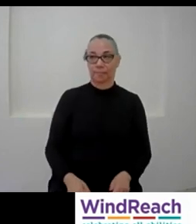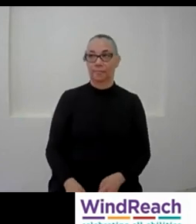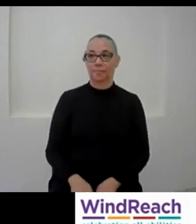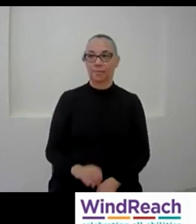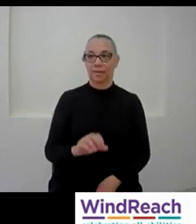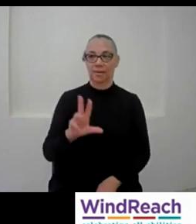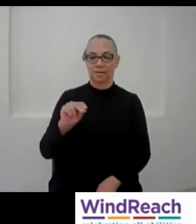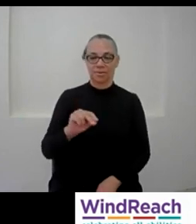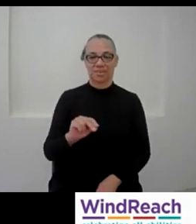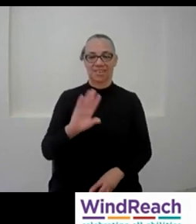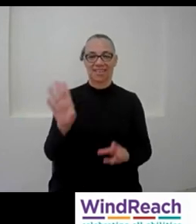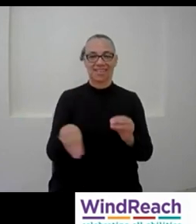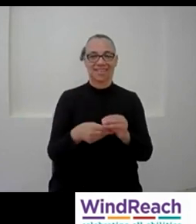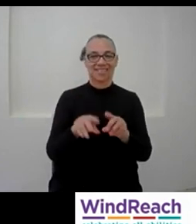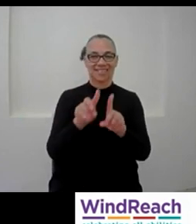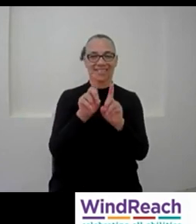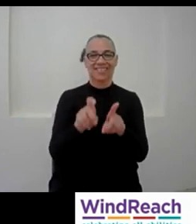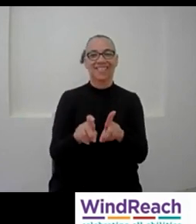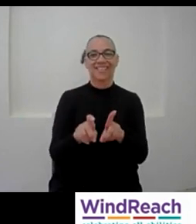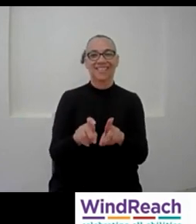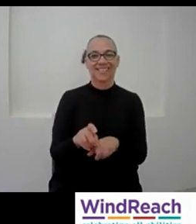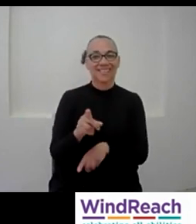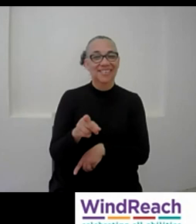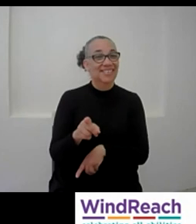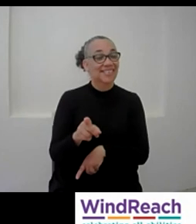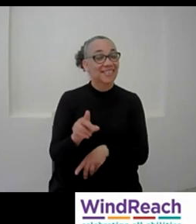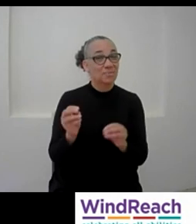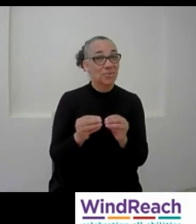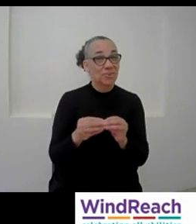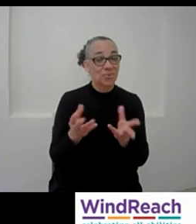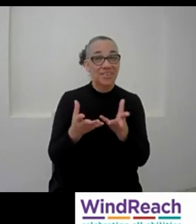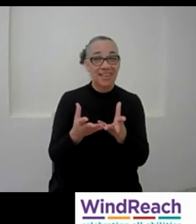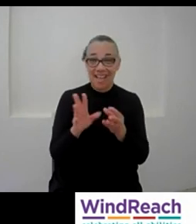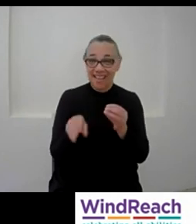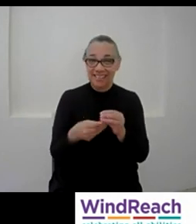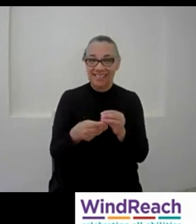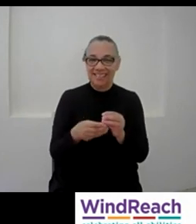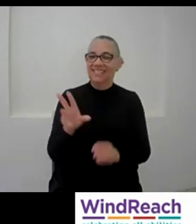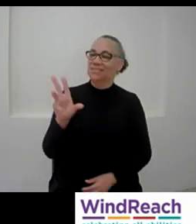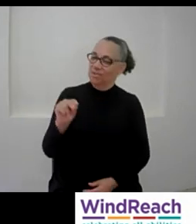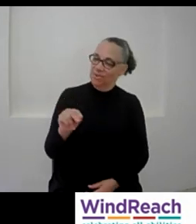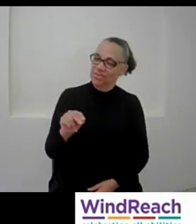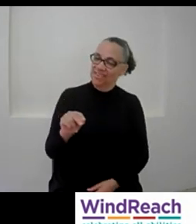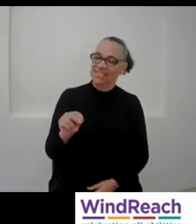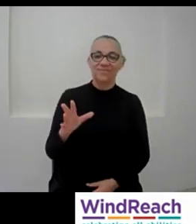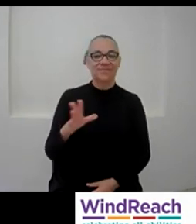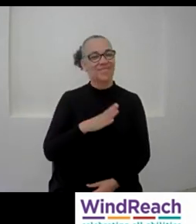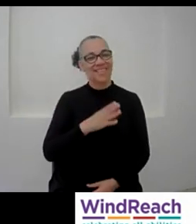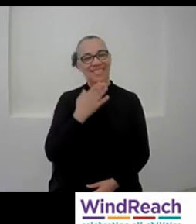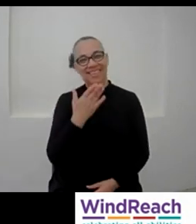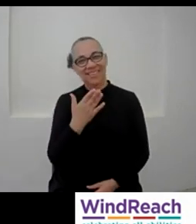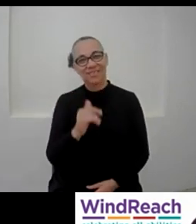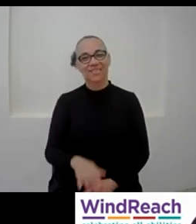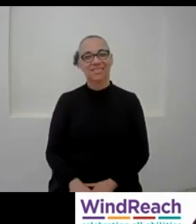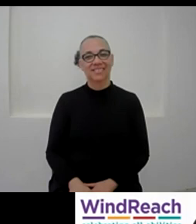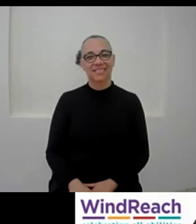or if Dr. Bush, if you have anything else that you want to add? Nope, that's fine, thank you. You're like, I'm gonna go get my water now.